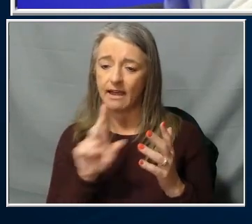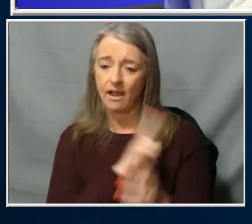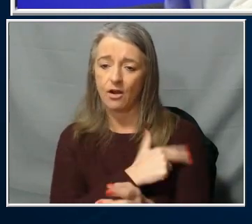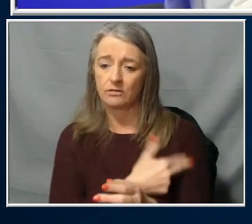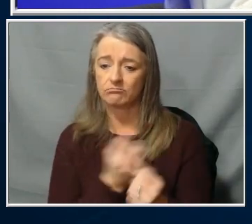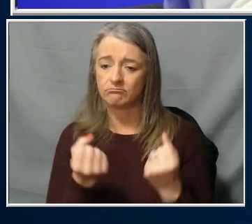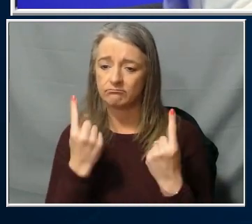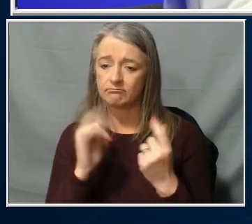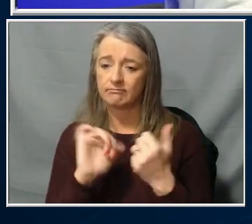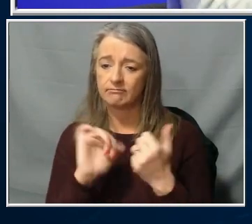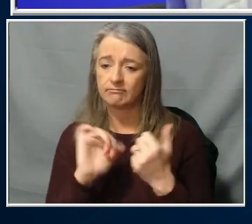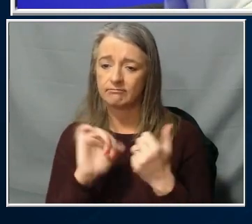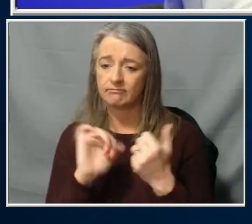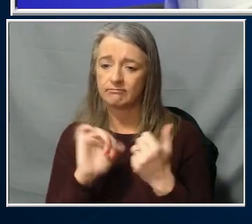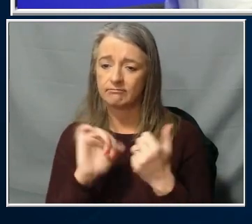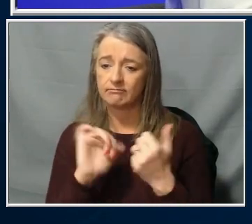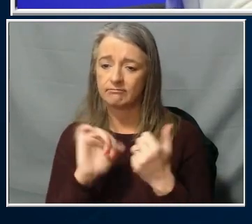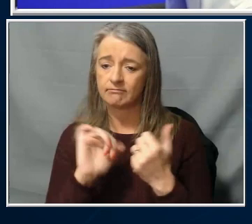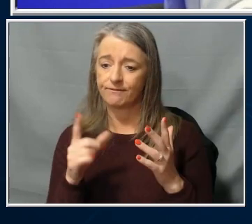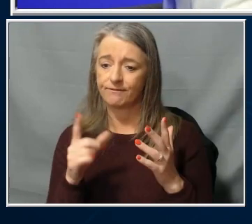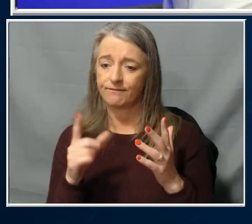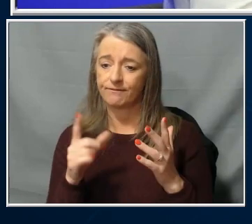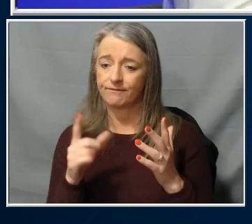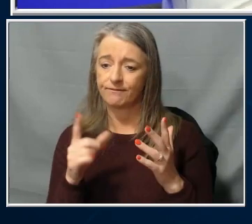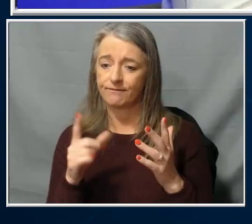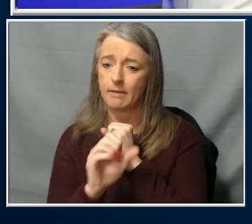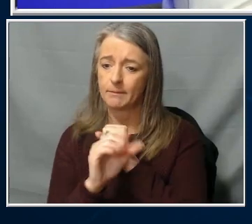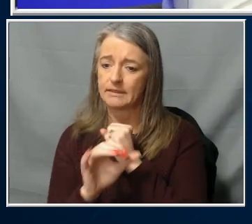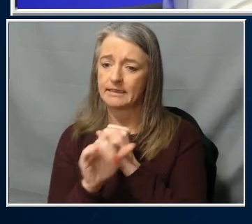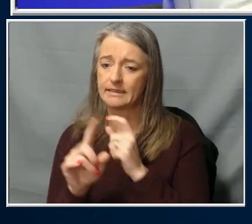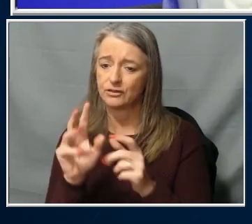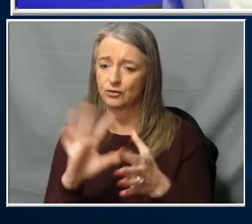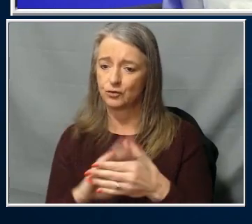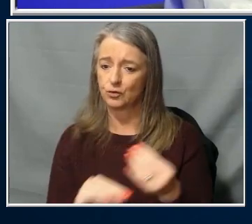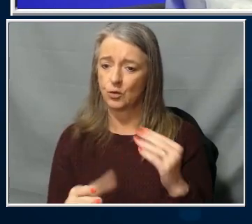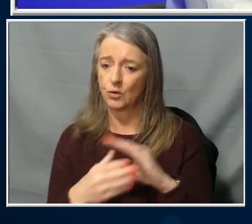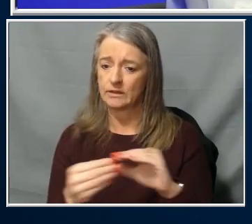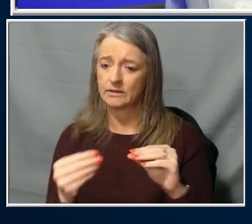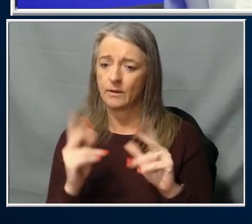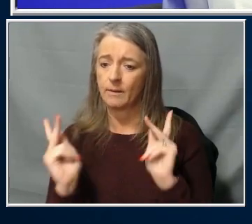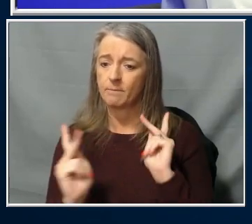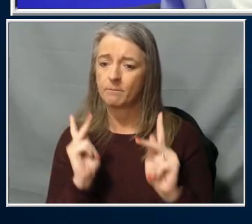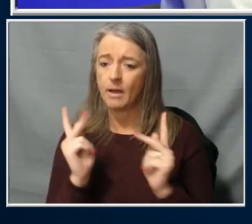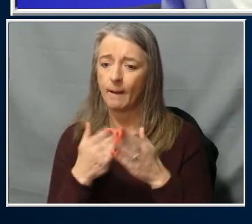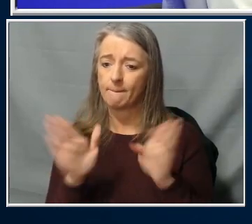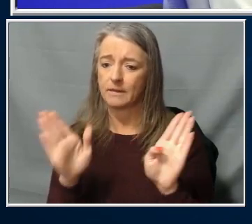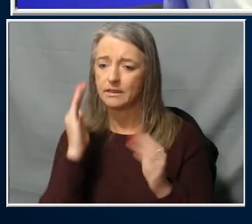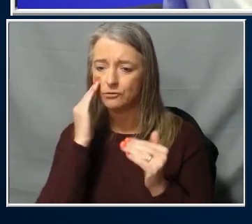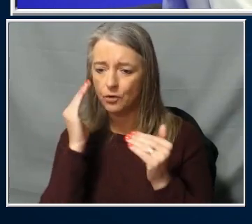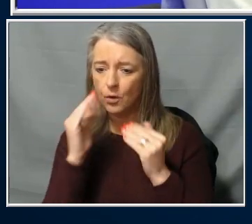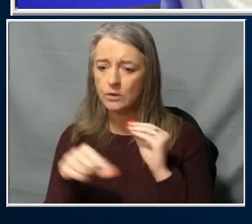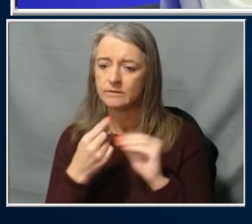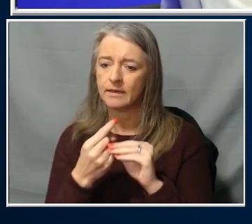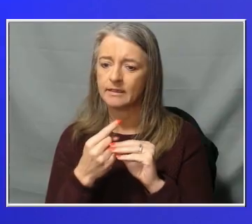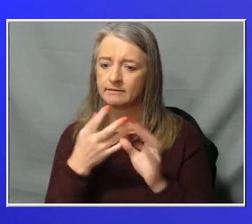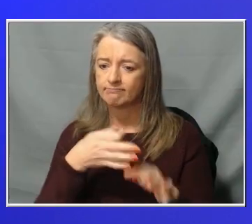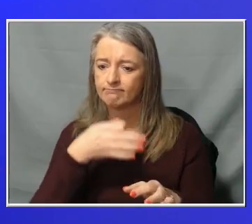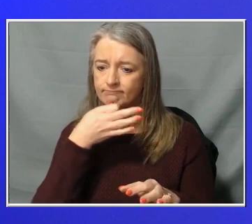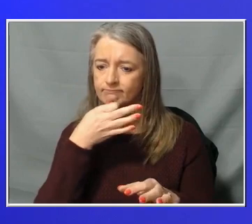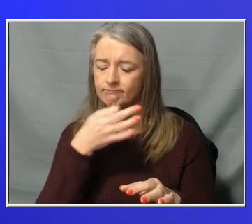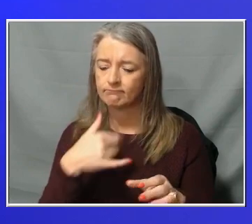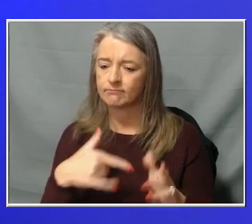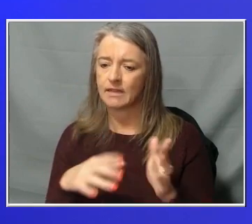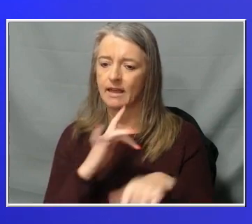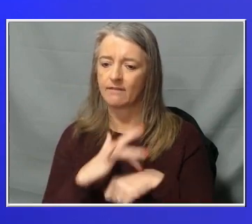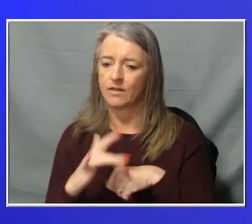how important it is to publicize these stories so that the public knows about the expertise that is available